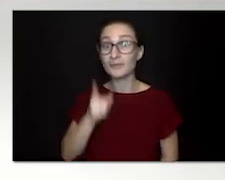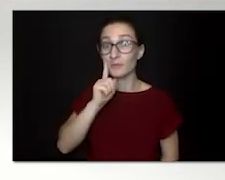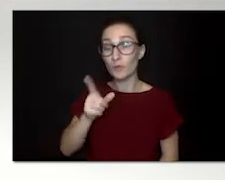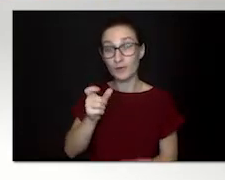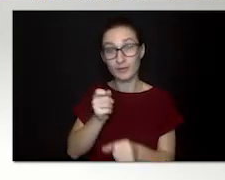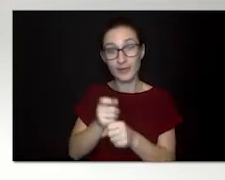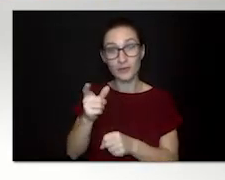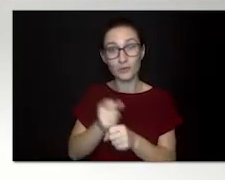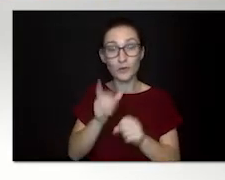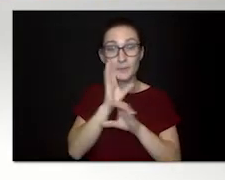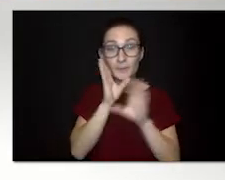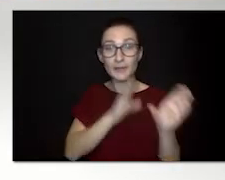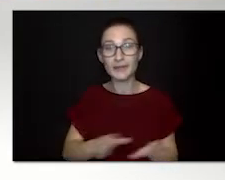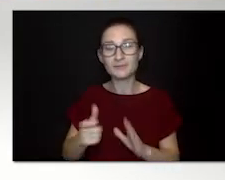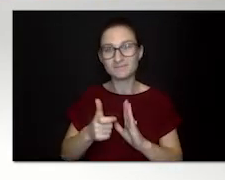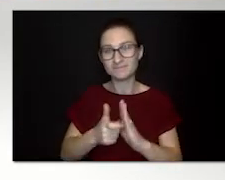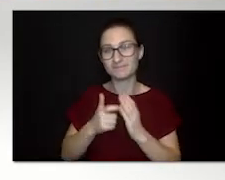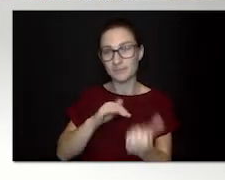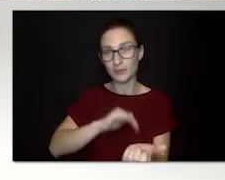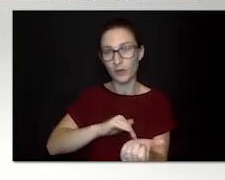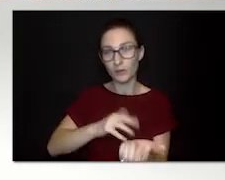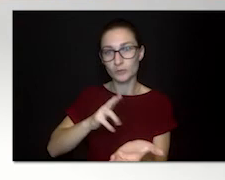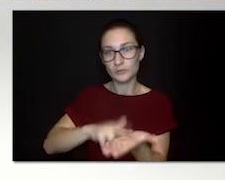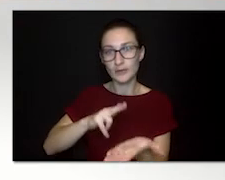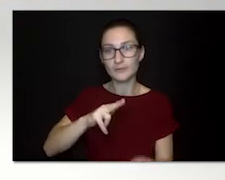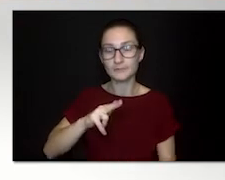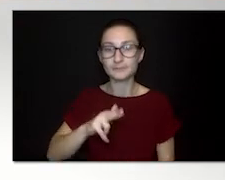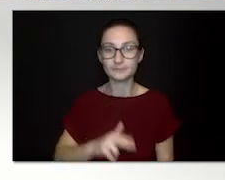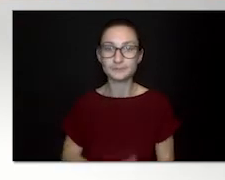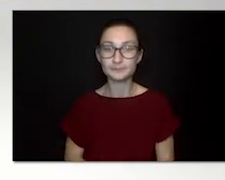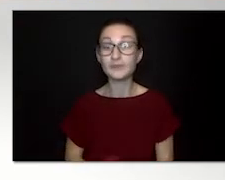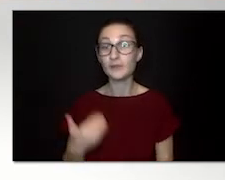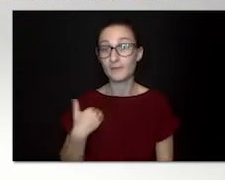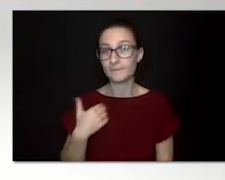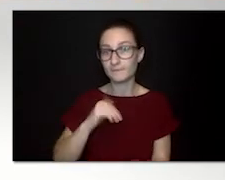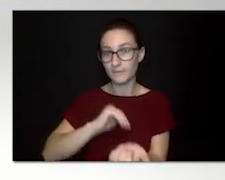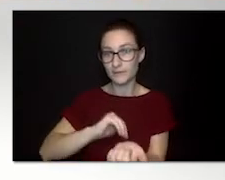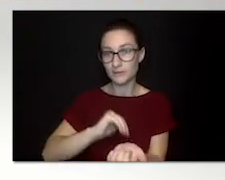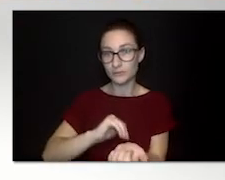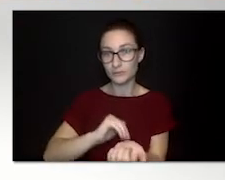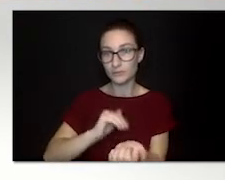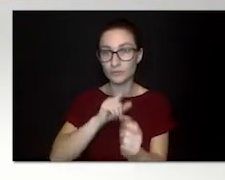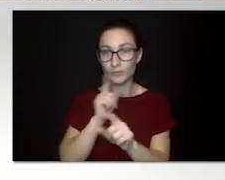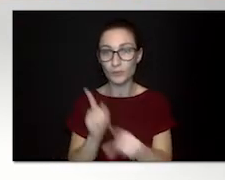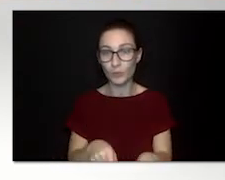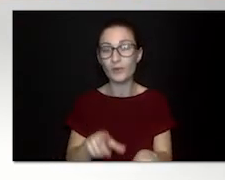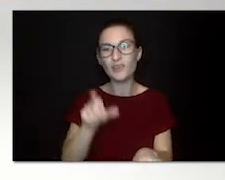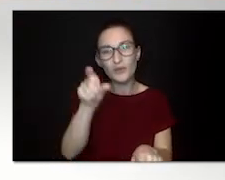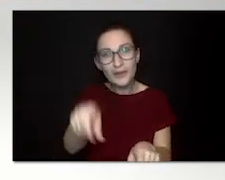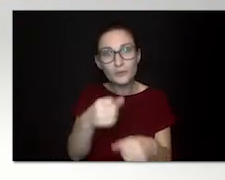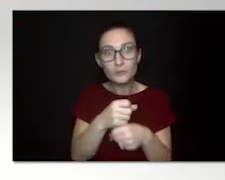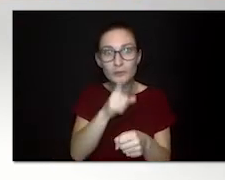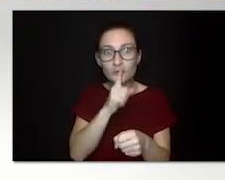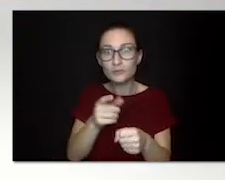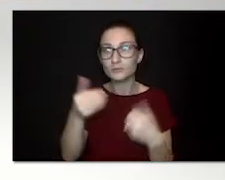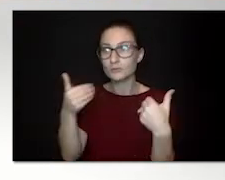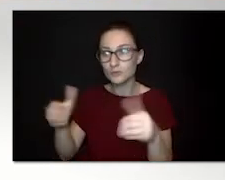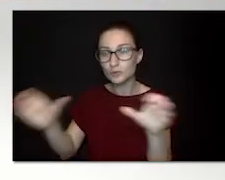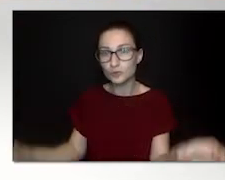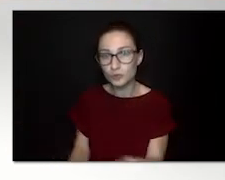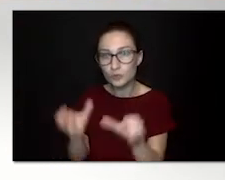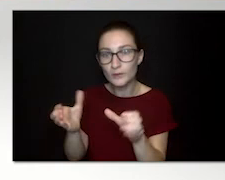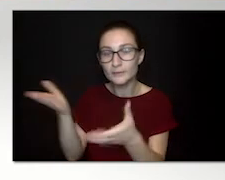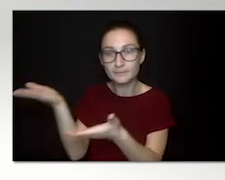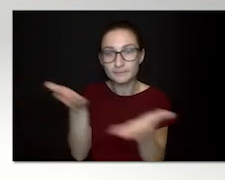the annual plan, you do have to get a doctor to sign off on it. So there's a physician's report. So you got to make sure that that gets done. And there are